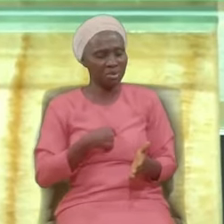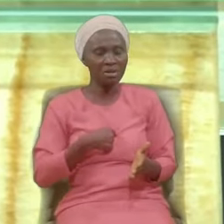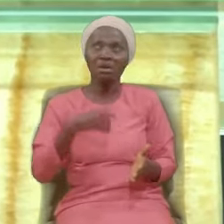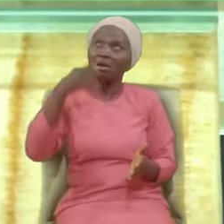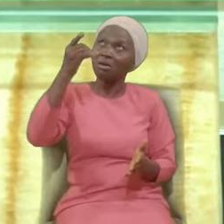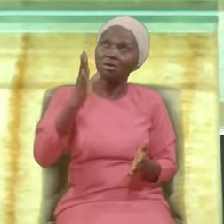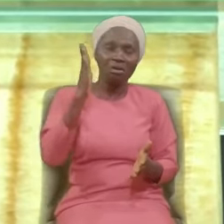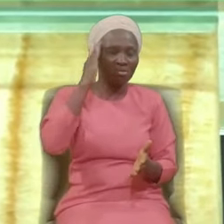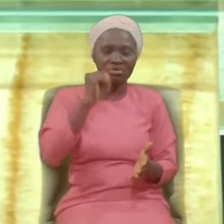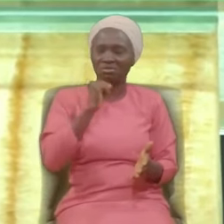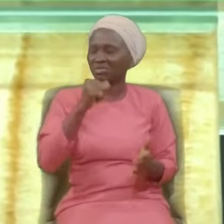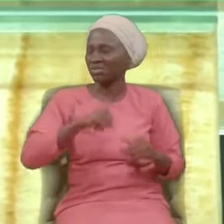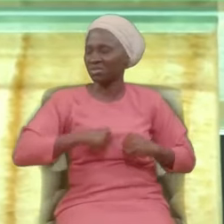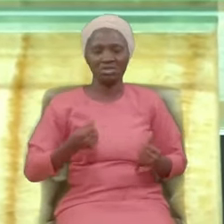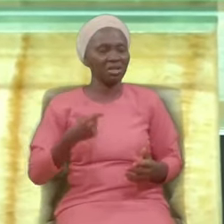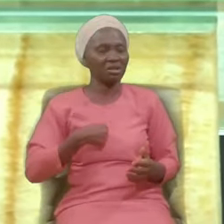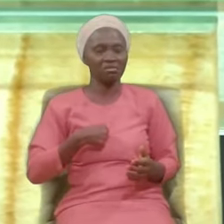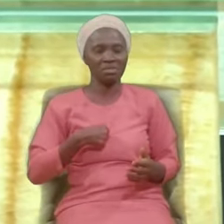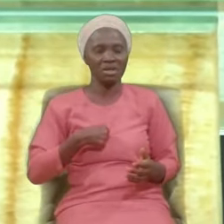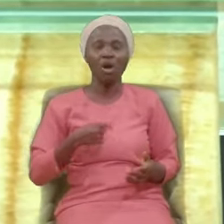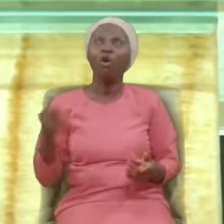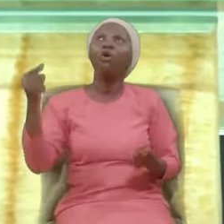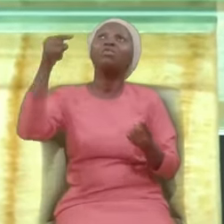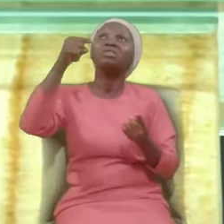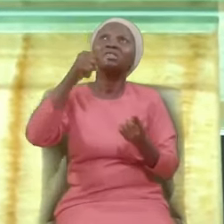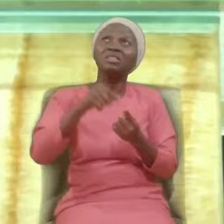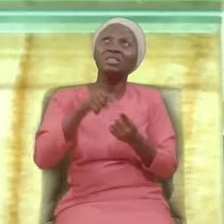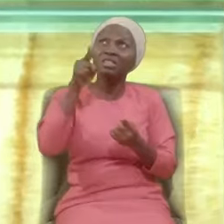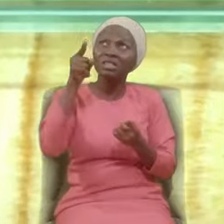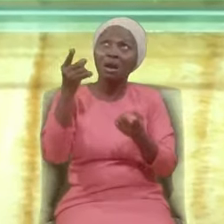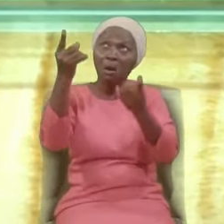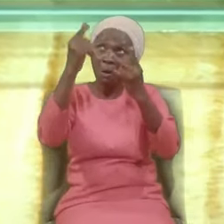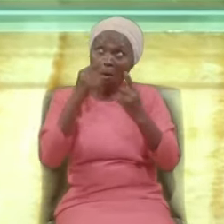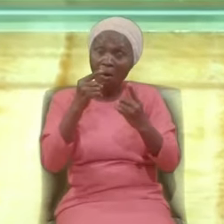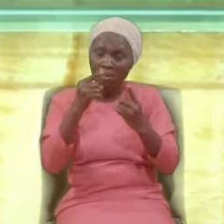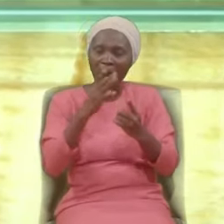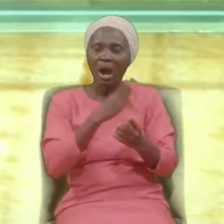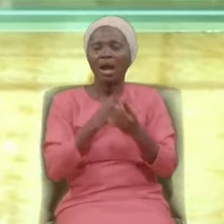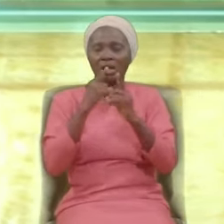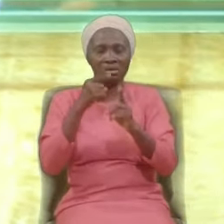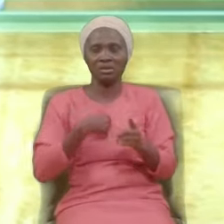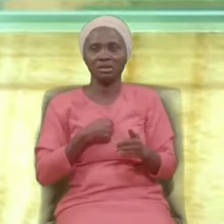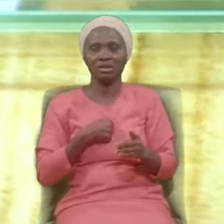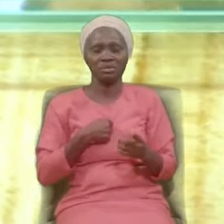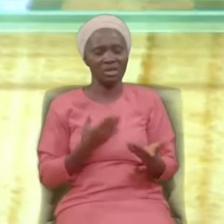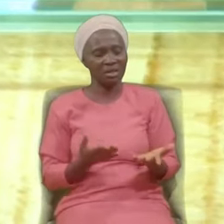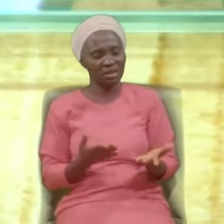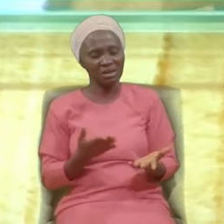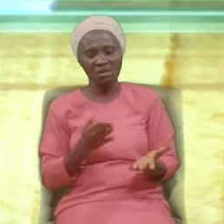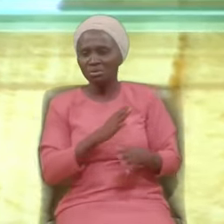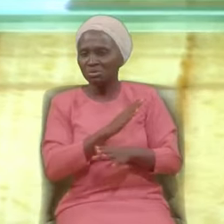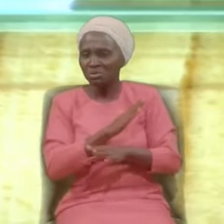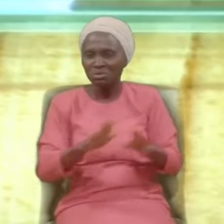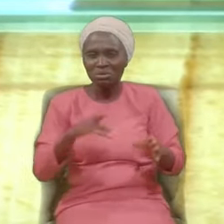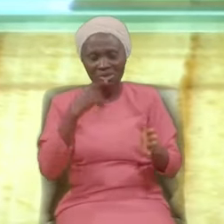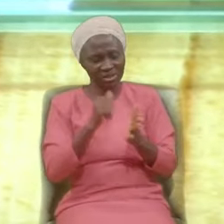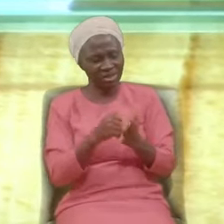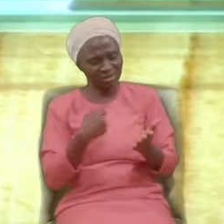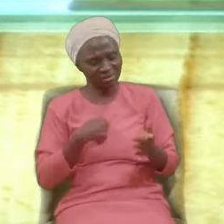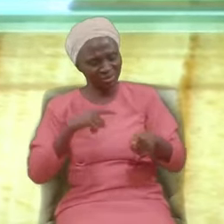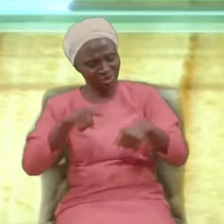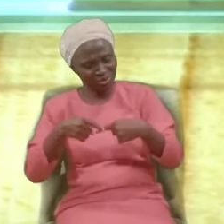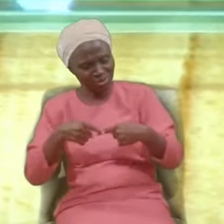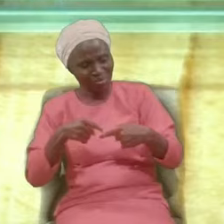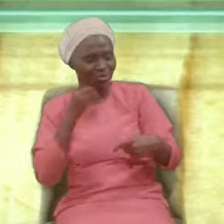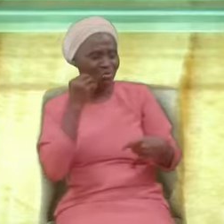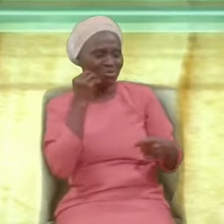whole, I will not be denied. Let me go for the day breakers. No, you cannot go. I will not let you go except